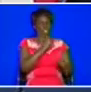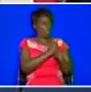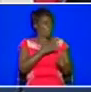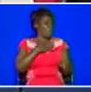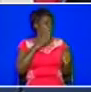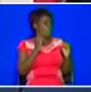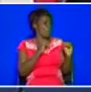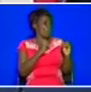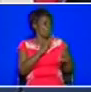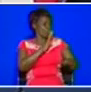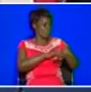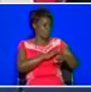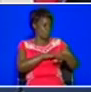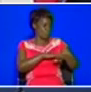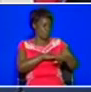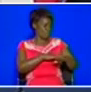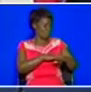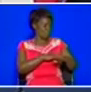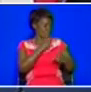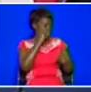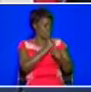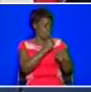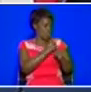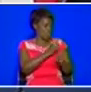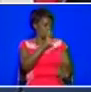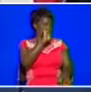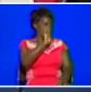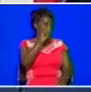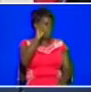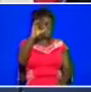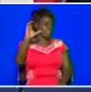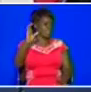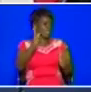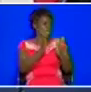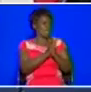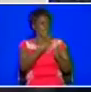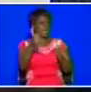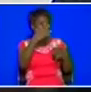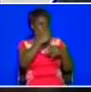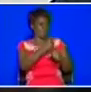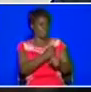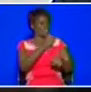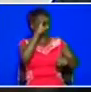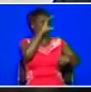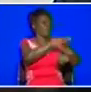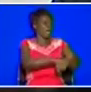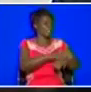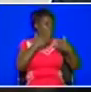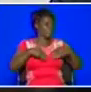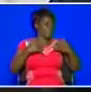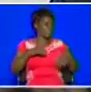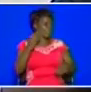be upright. It is the job of the anti-corruption people and all sorts of people to catch those people who are